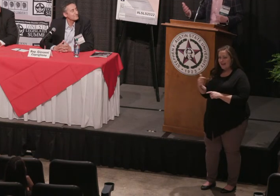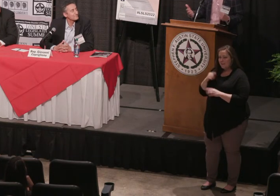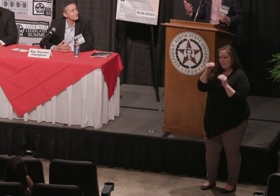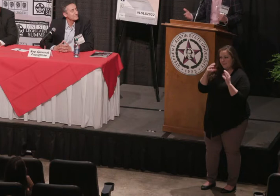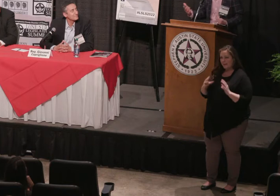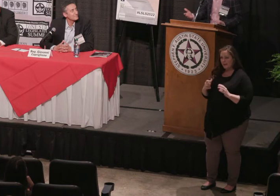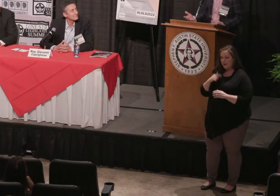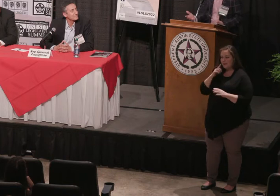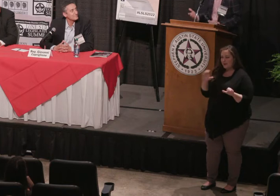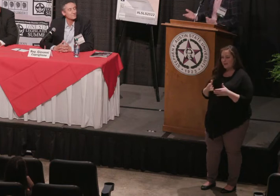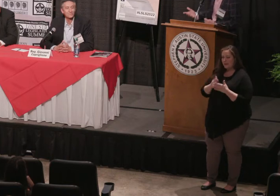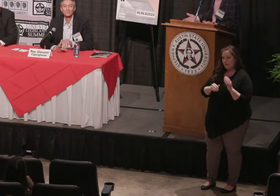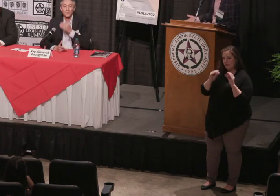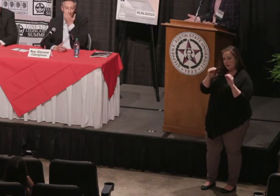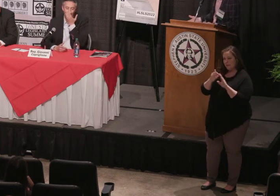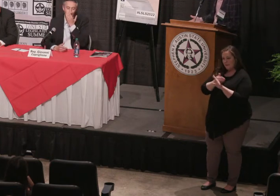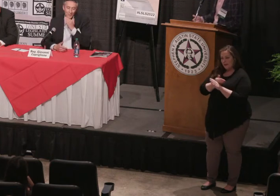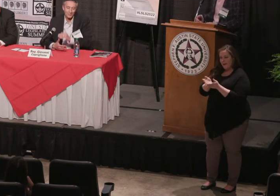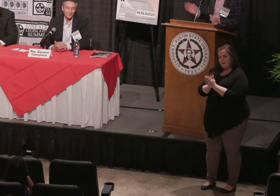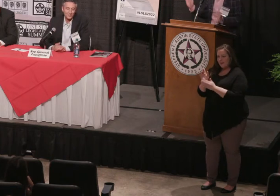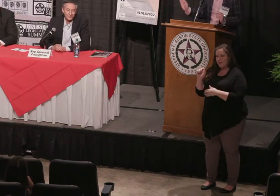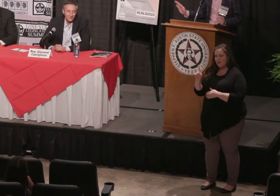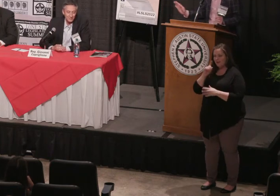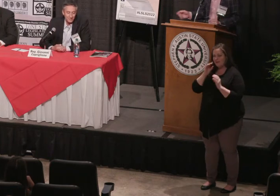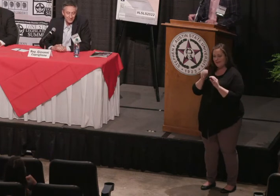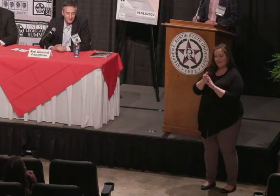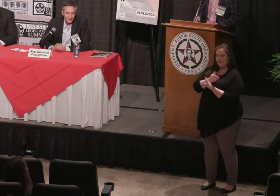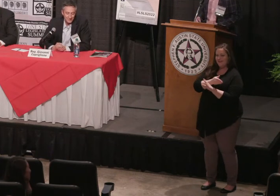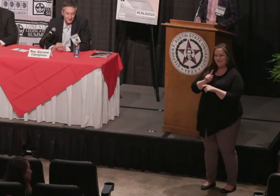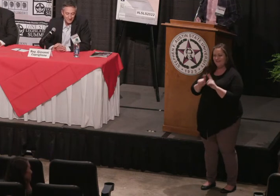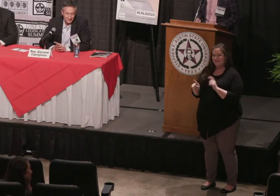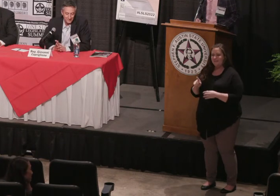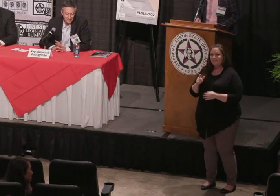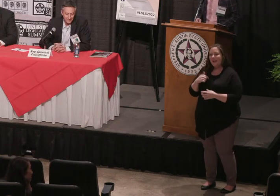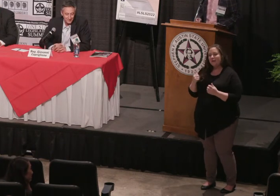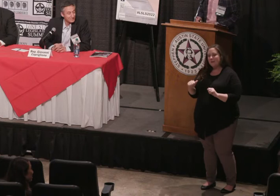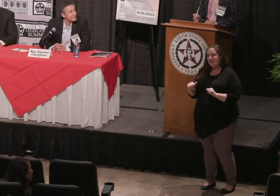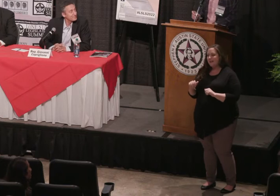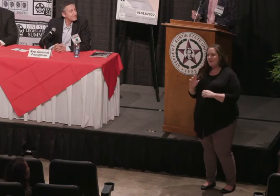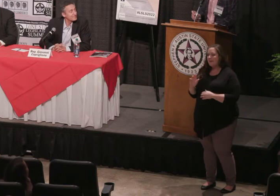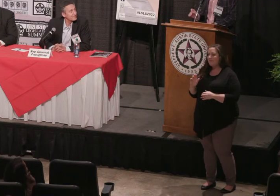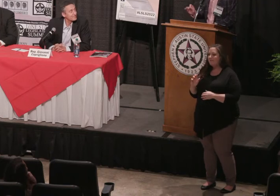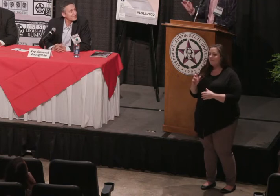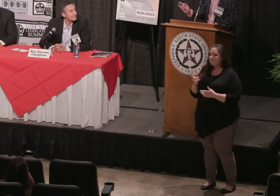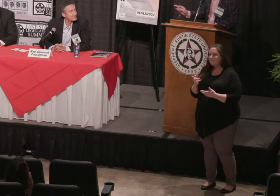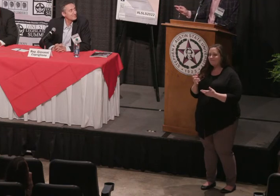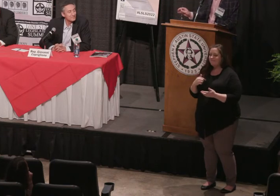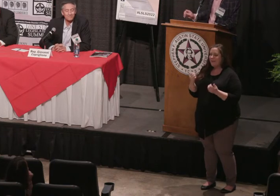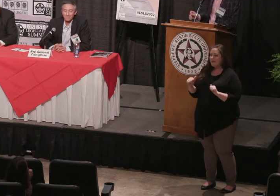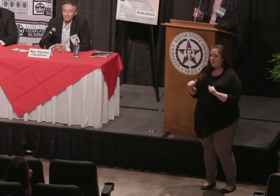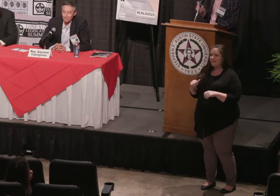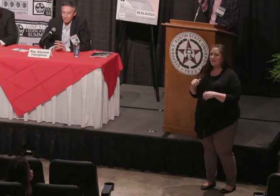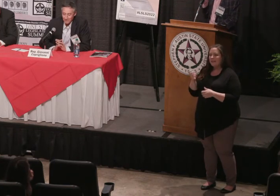professor, so I'm going to do a little teaching before I ask the questions. So I tried to allay